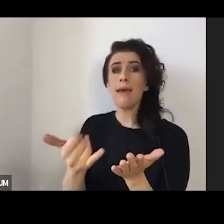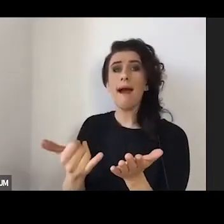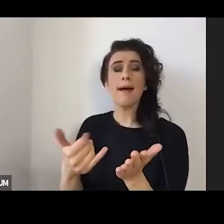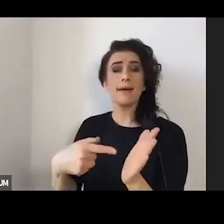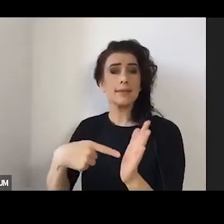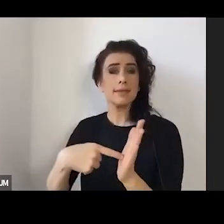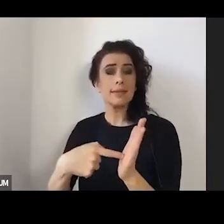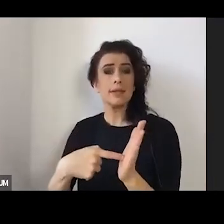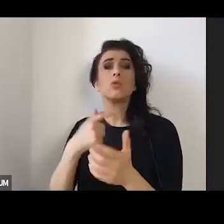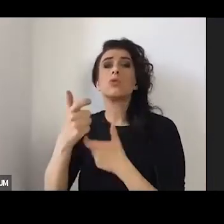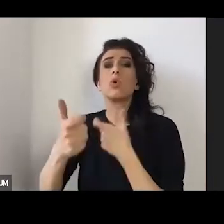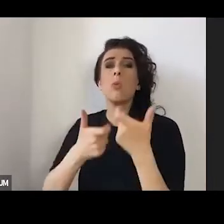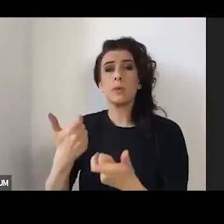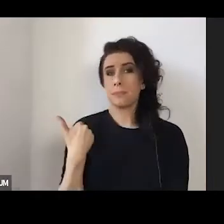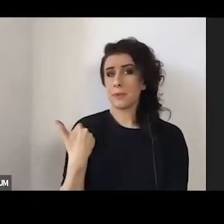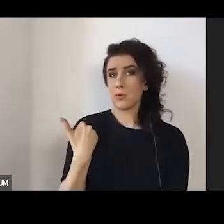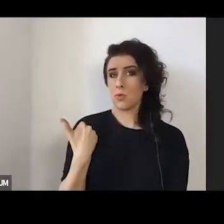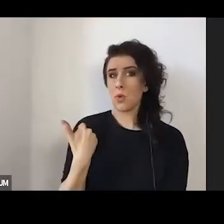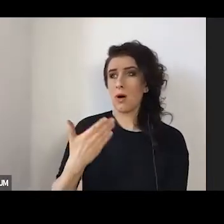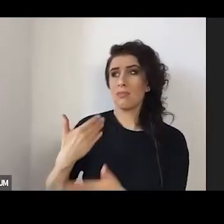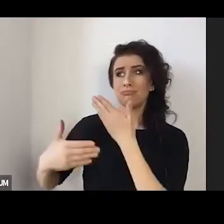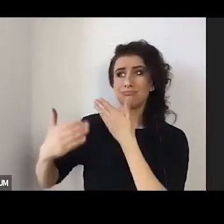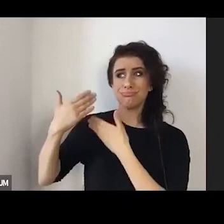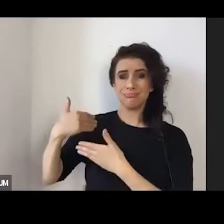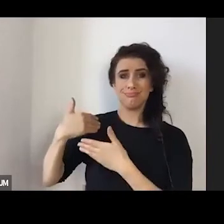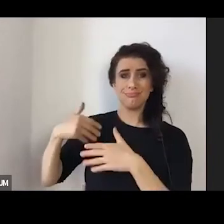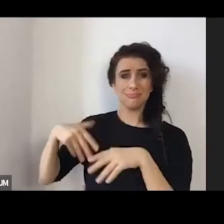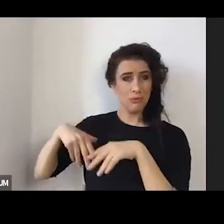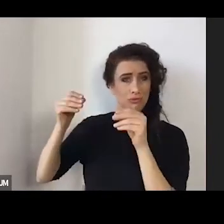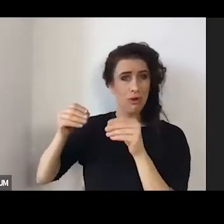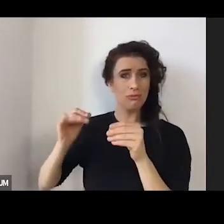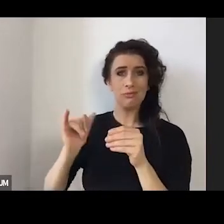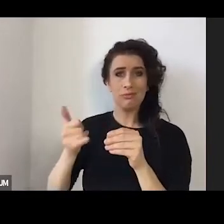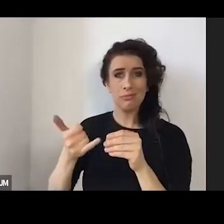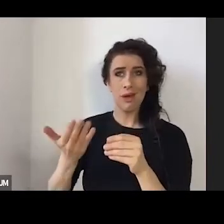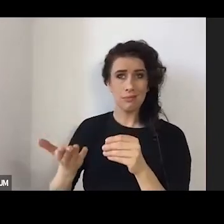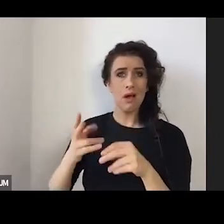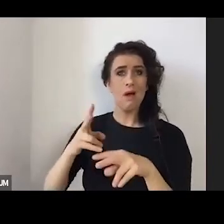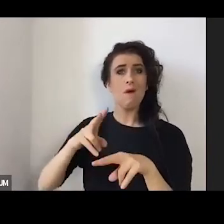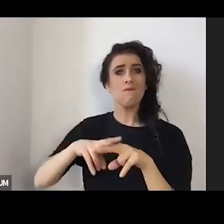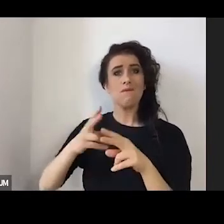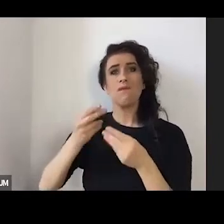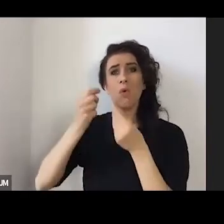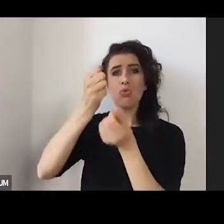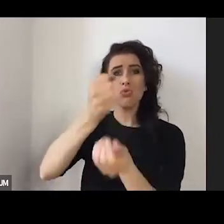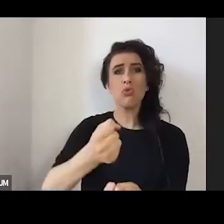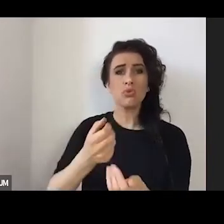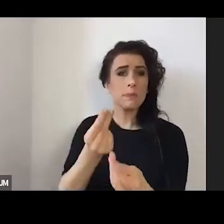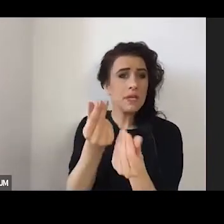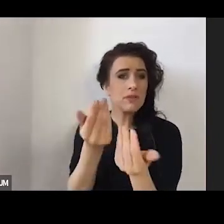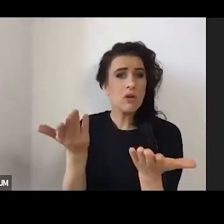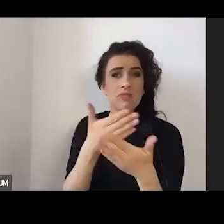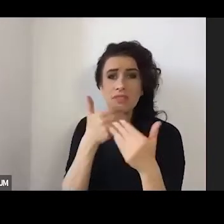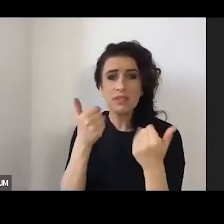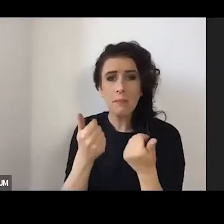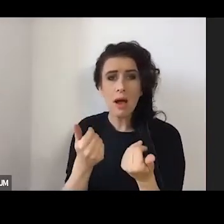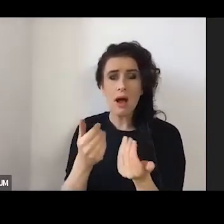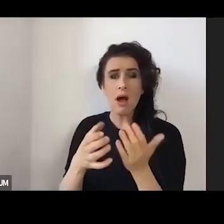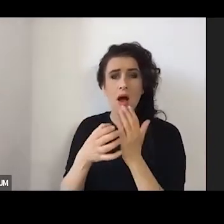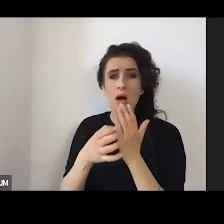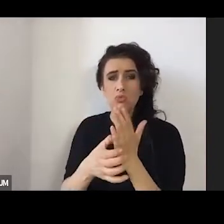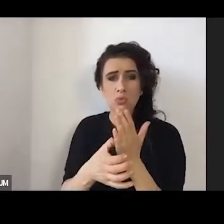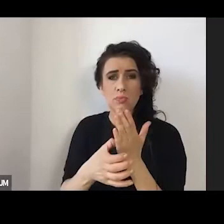a lot of resources? And probably, like, for example, in Poland right now, we have a media with